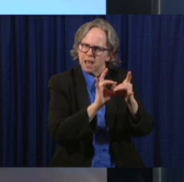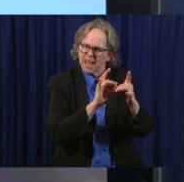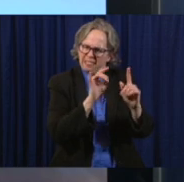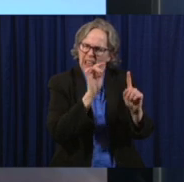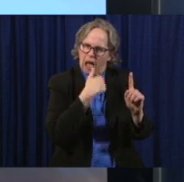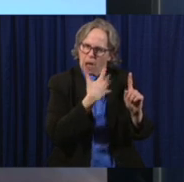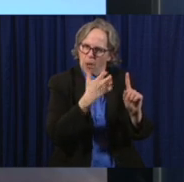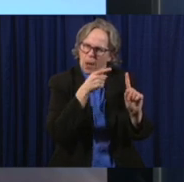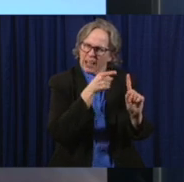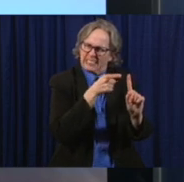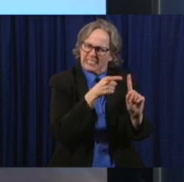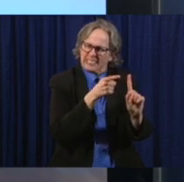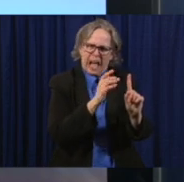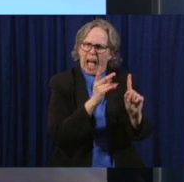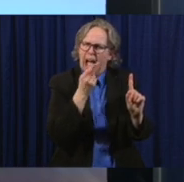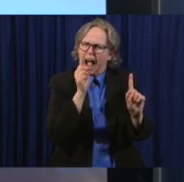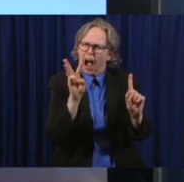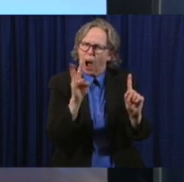connected during these times?